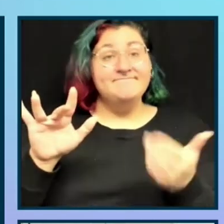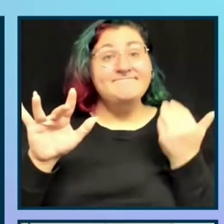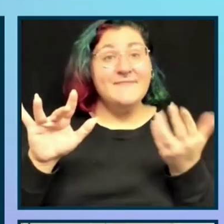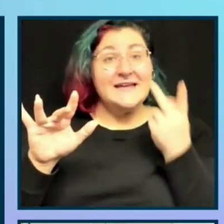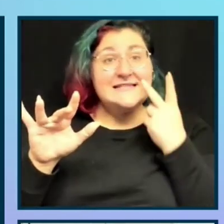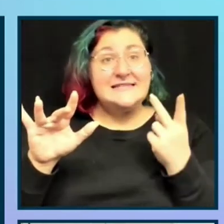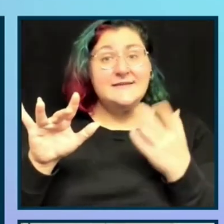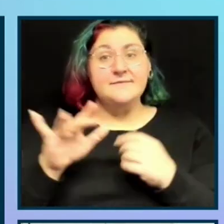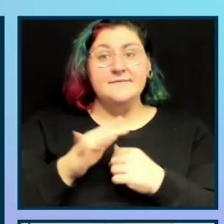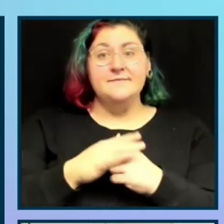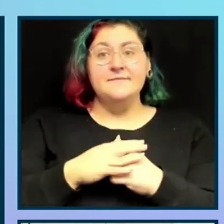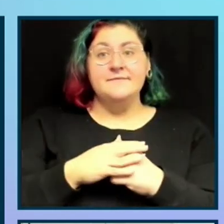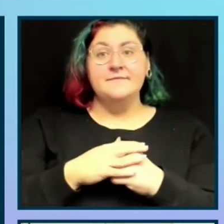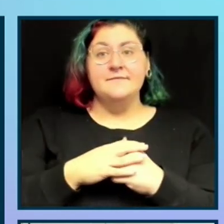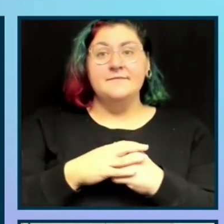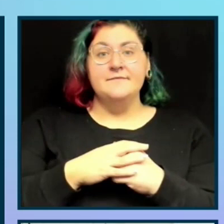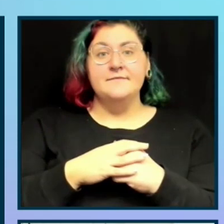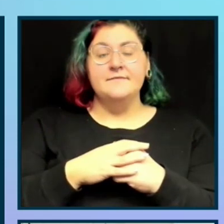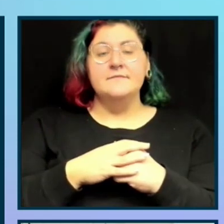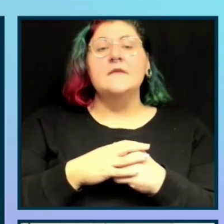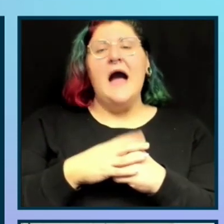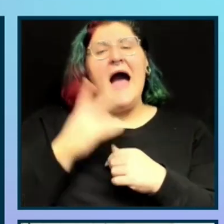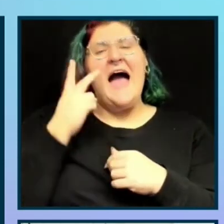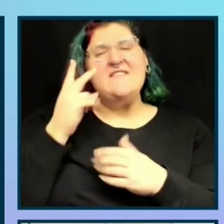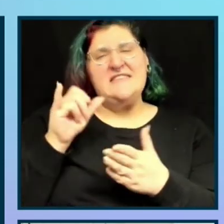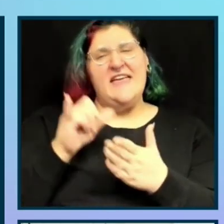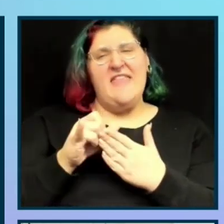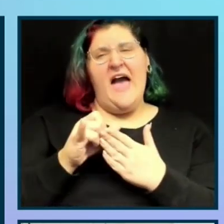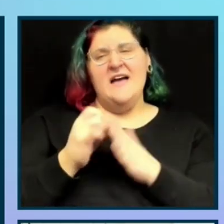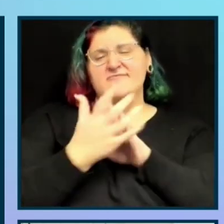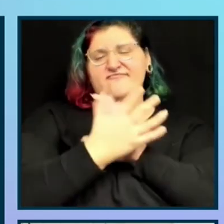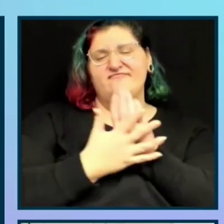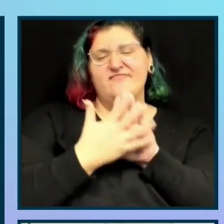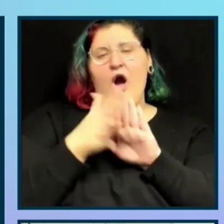blurred overlay also on Facebook videos